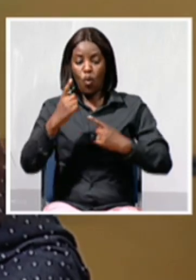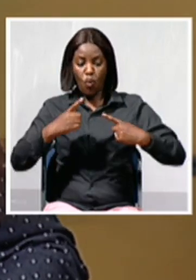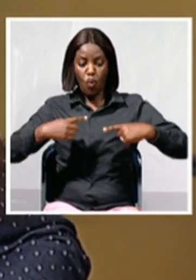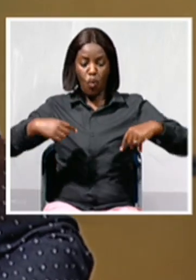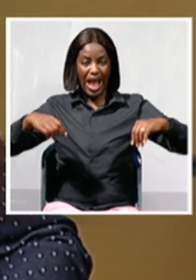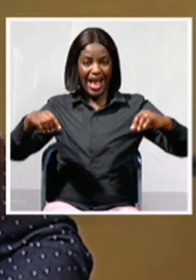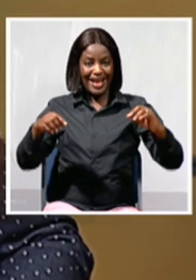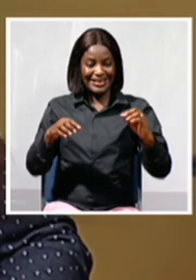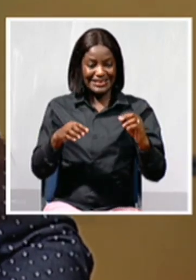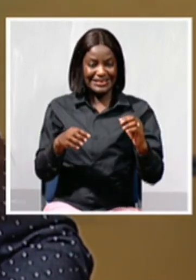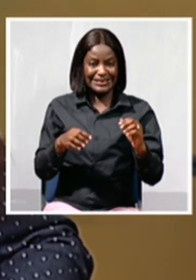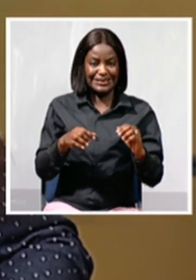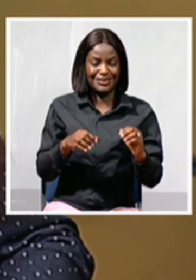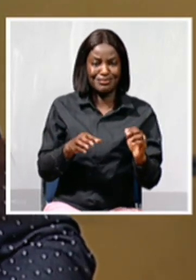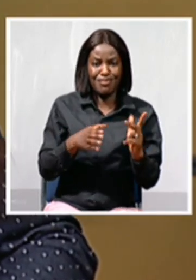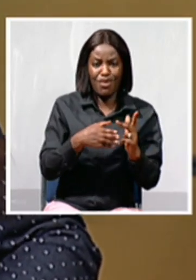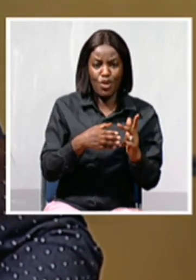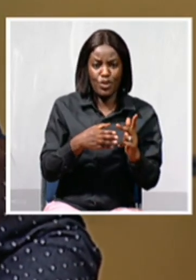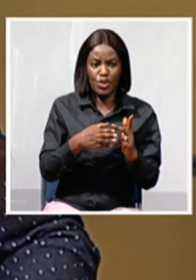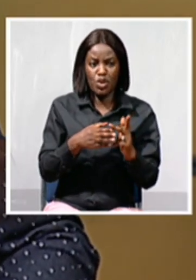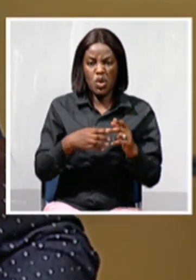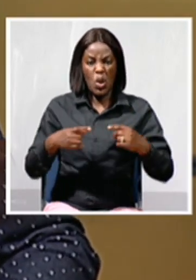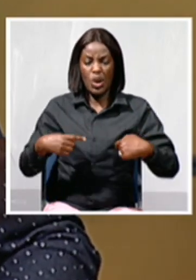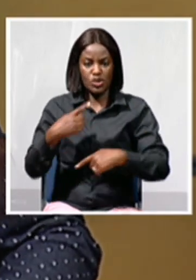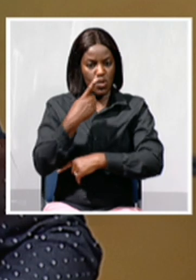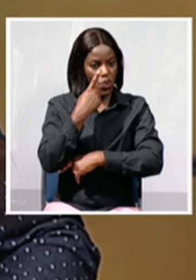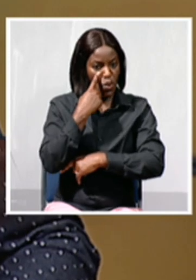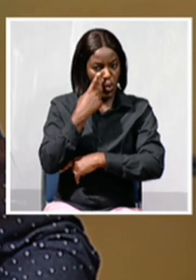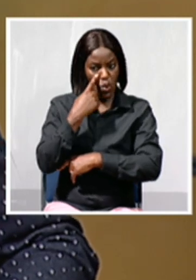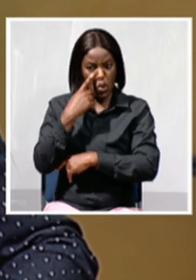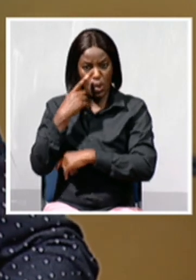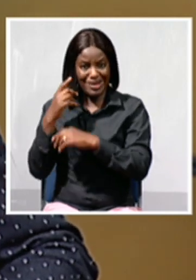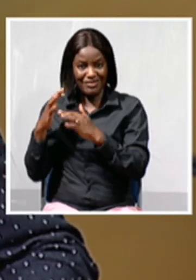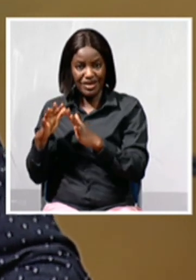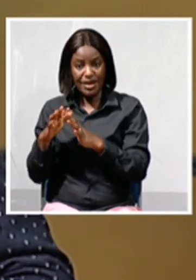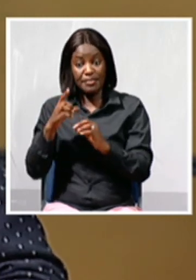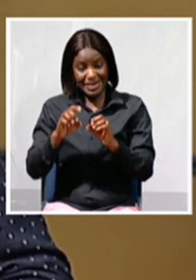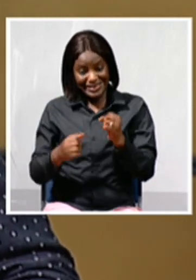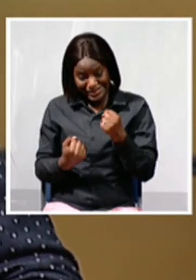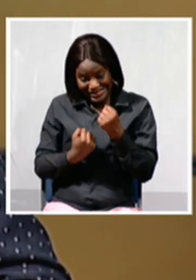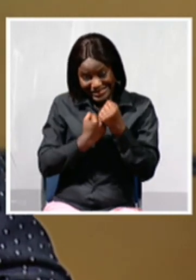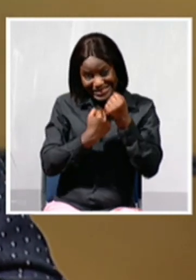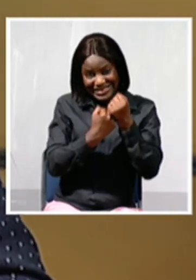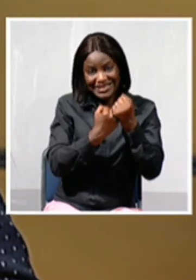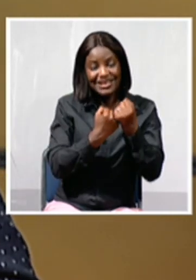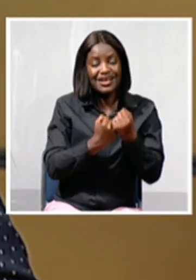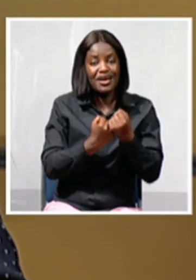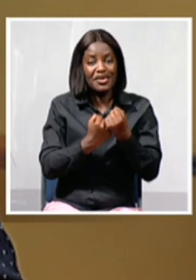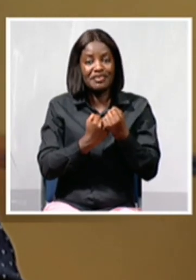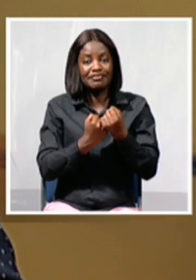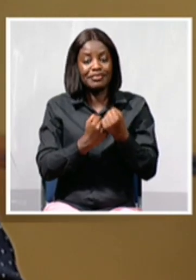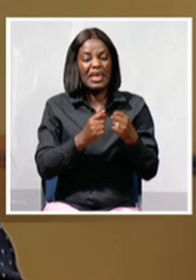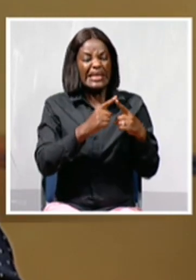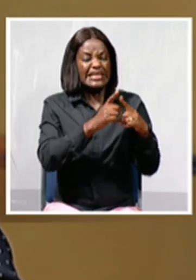be watchdogs, you know, of processes like this, but also to aid where we can. And that is why through a variety of